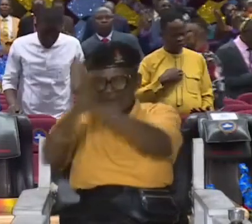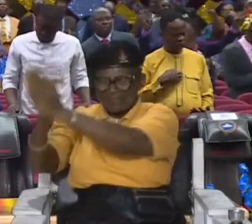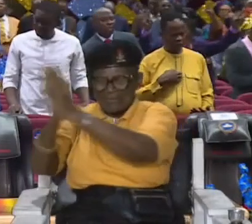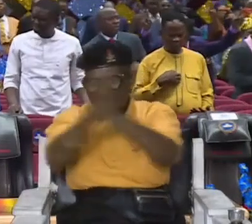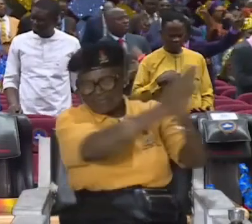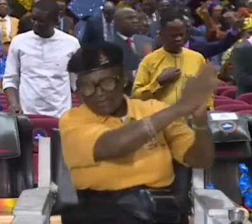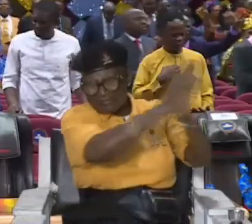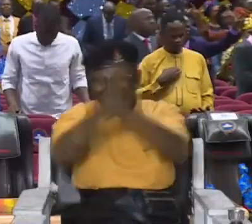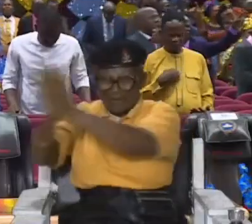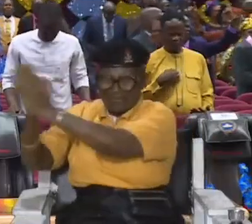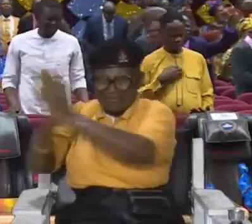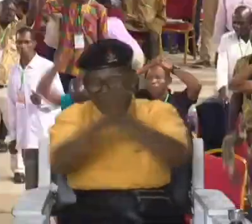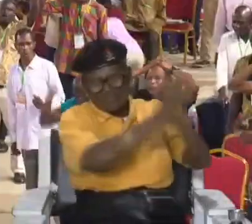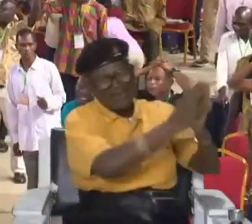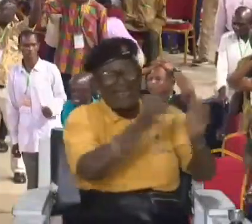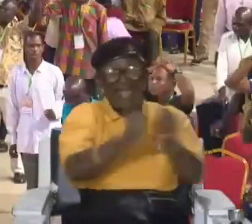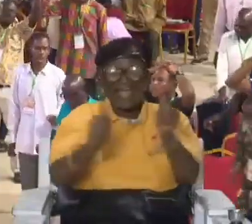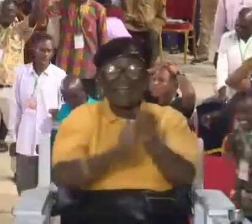Every yoke,